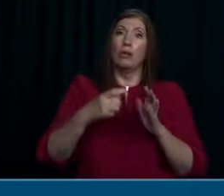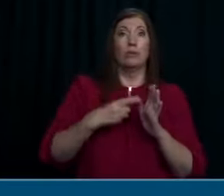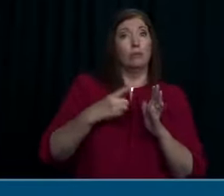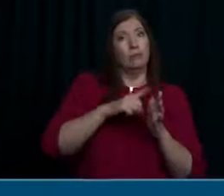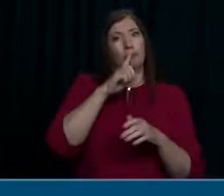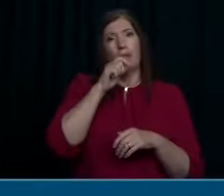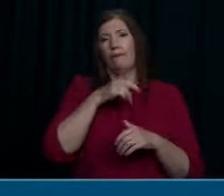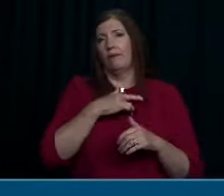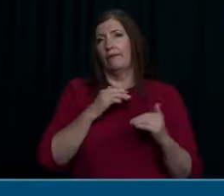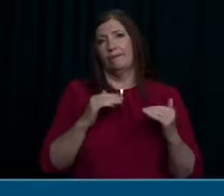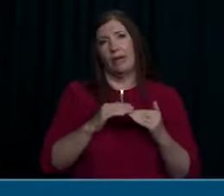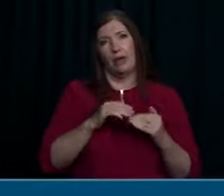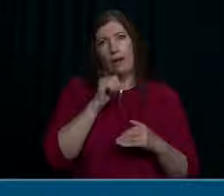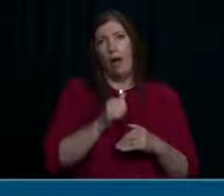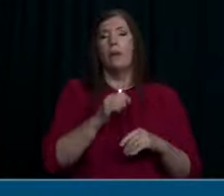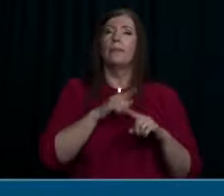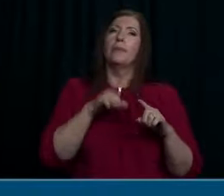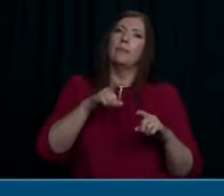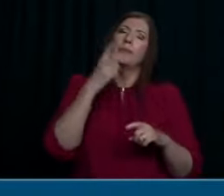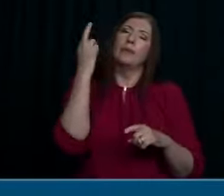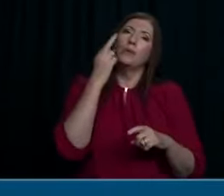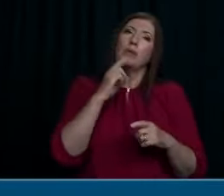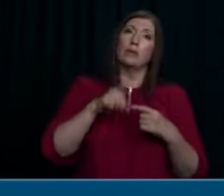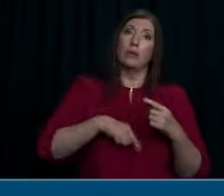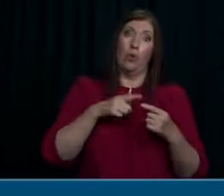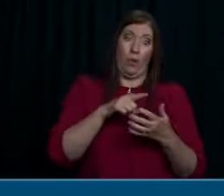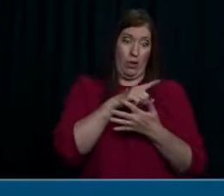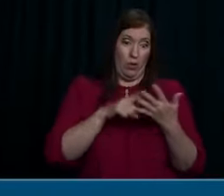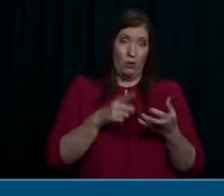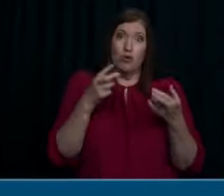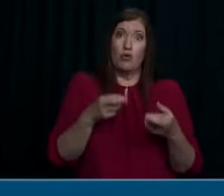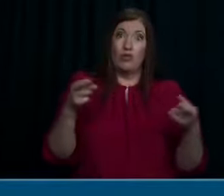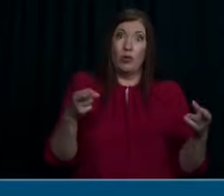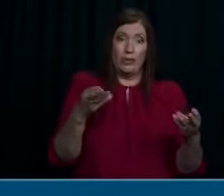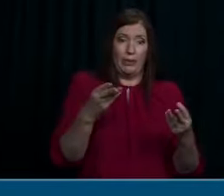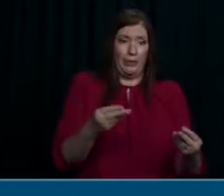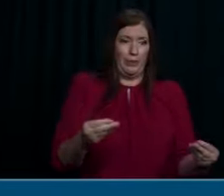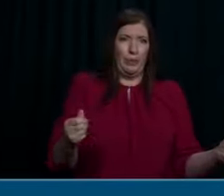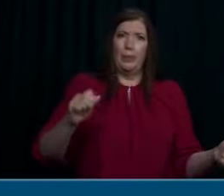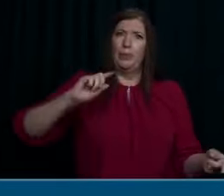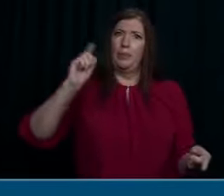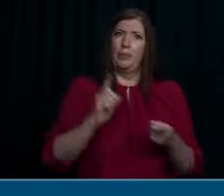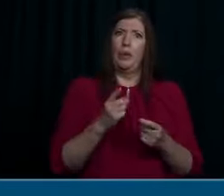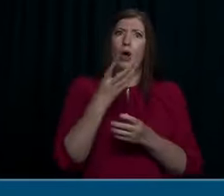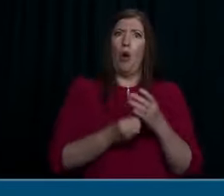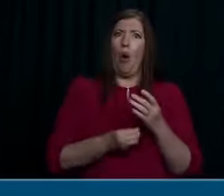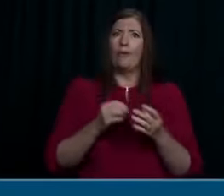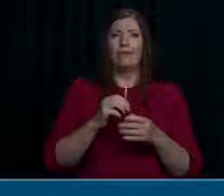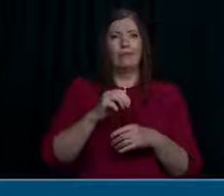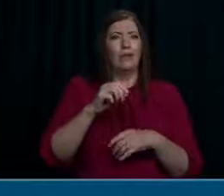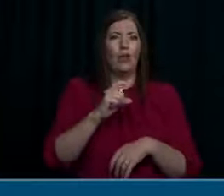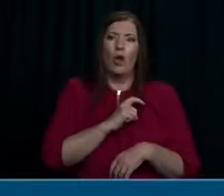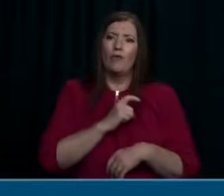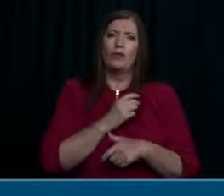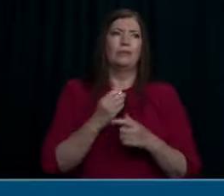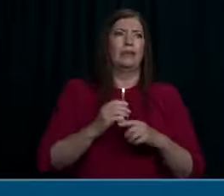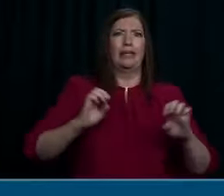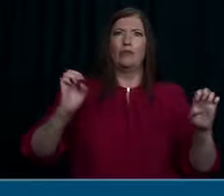feel fair, but we need to realize that once those resources are stretched so thin, whether it be law enforcement, emergency services, or